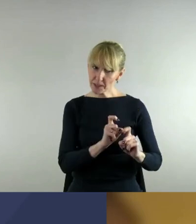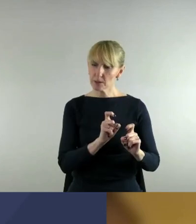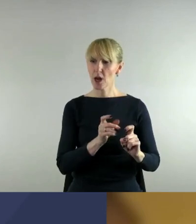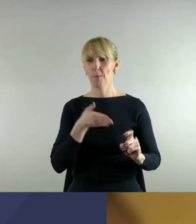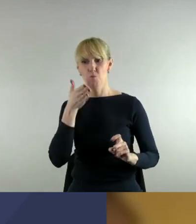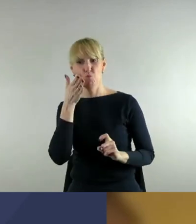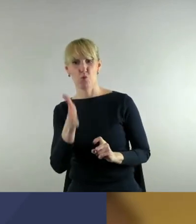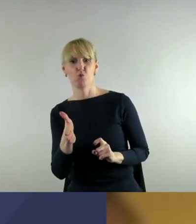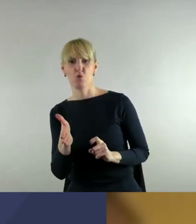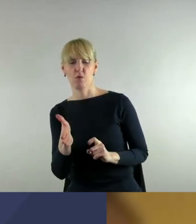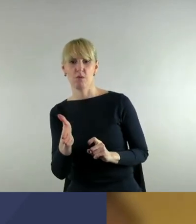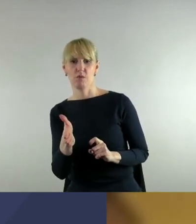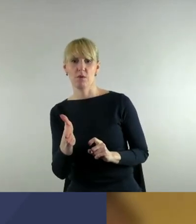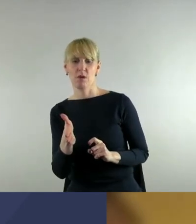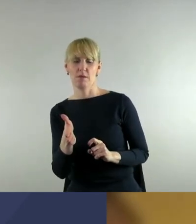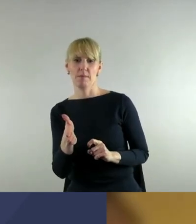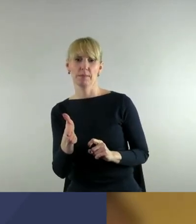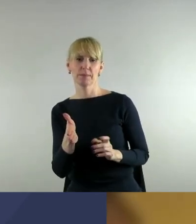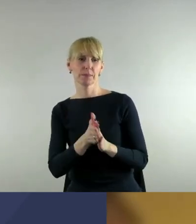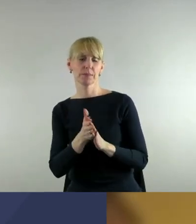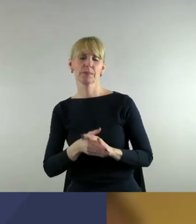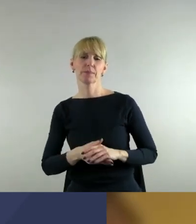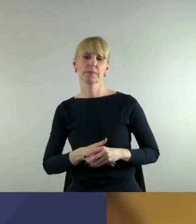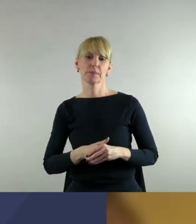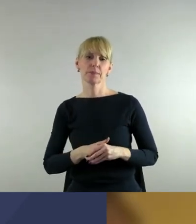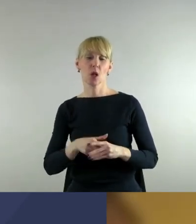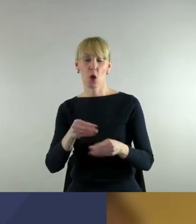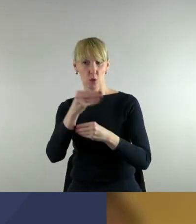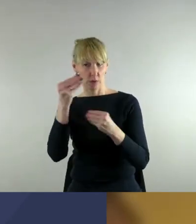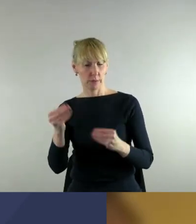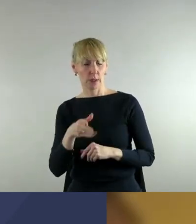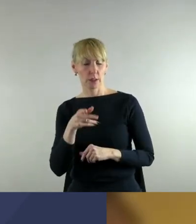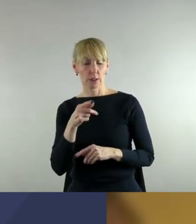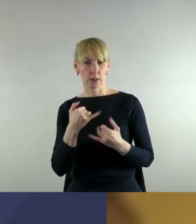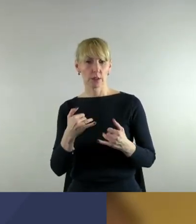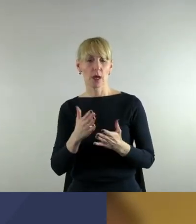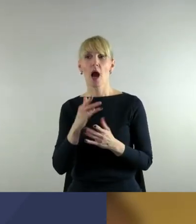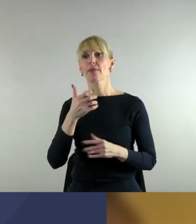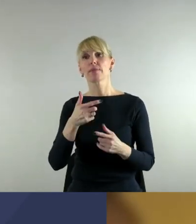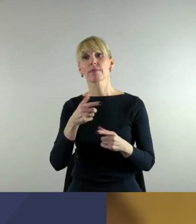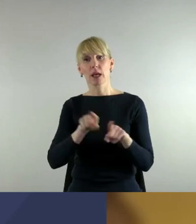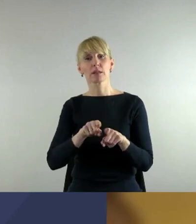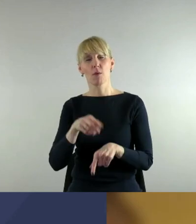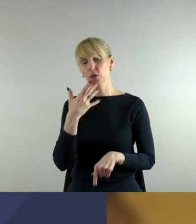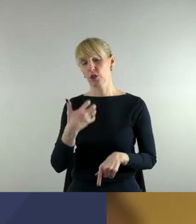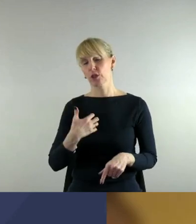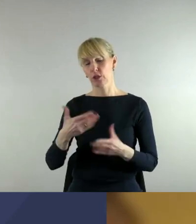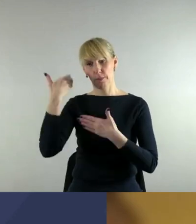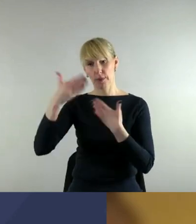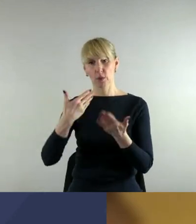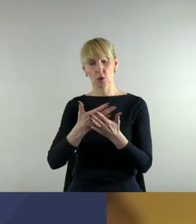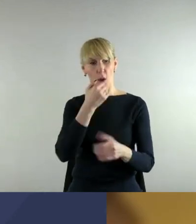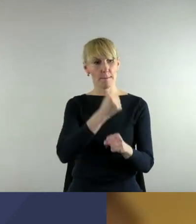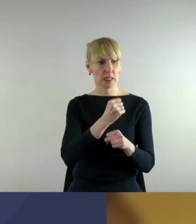with. And additionally, the research, but not only actually, also the previous presentation showed us